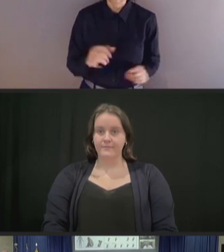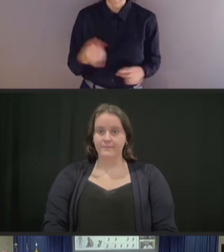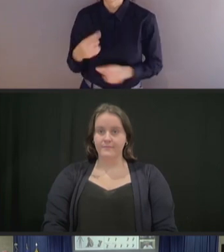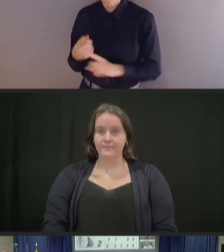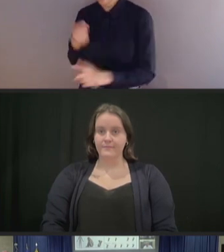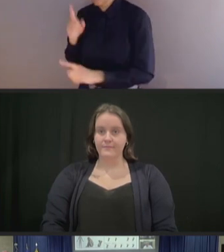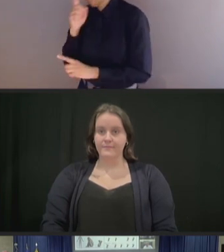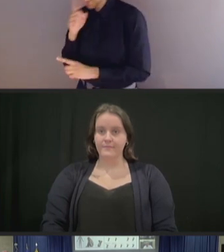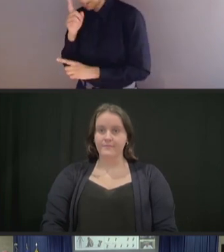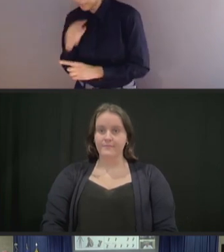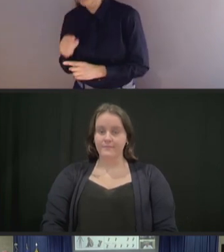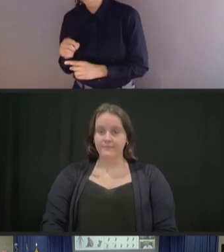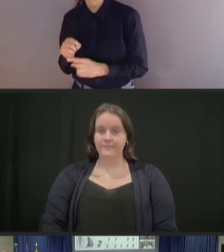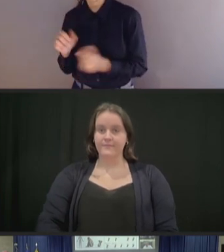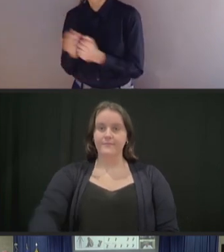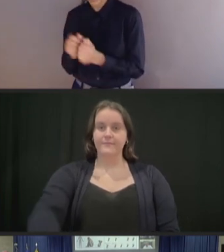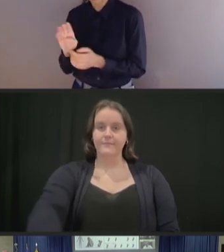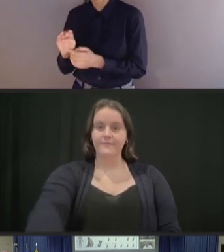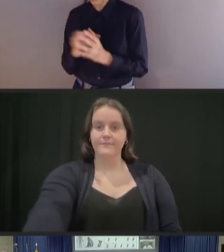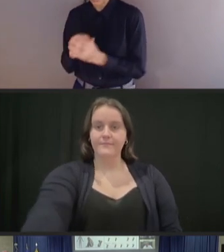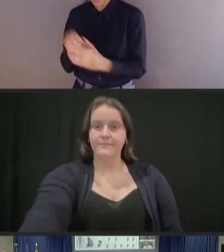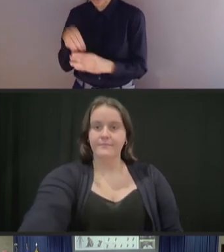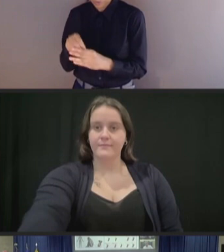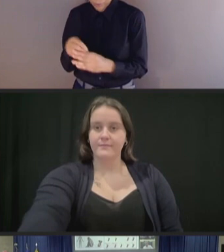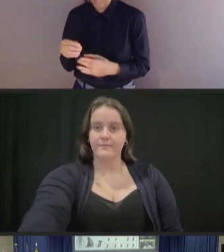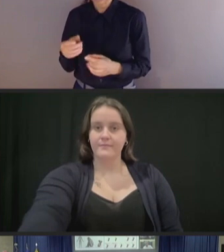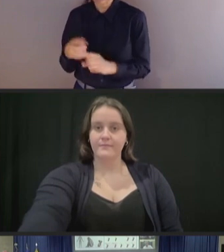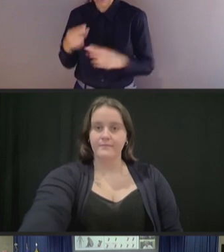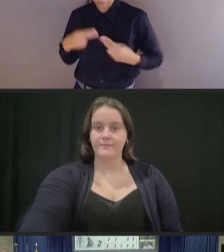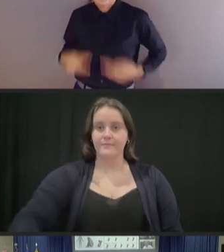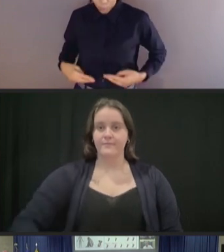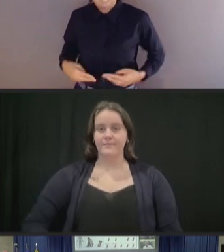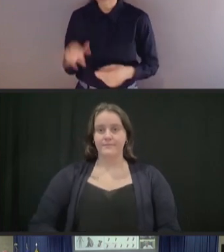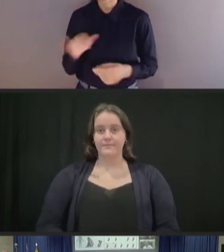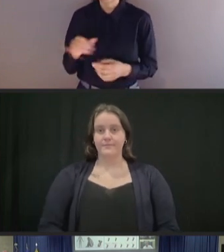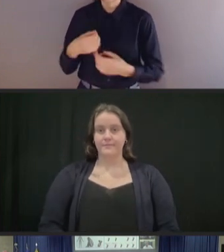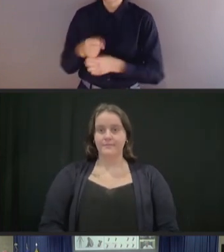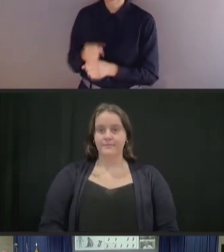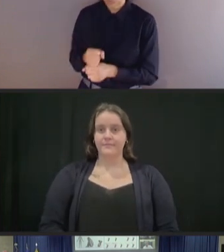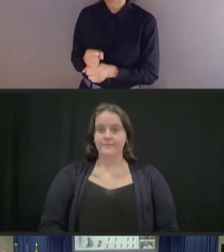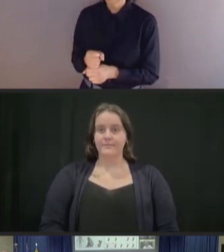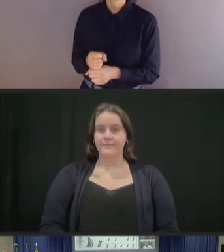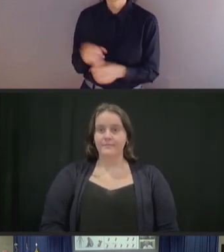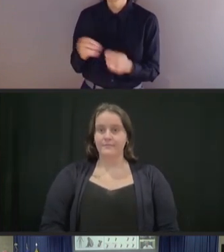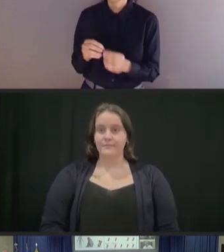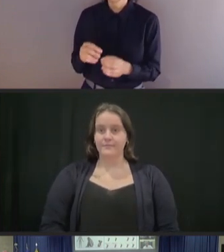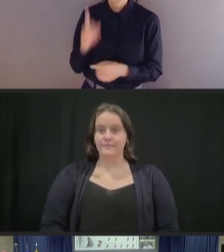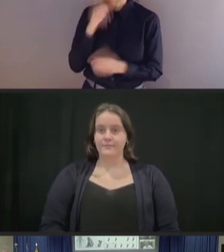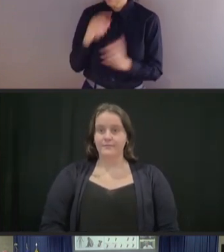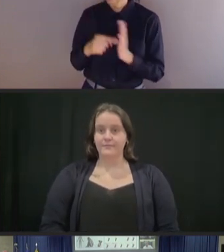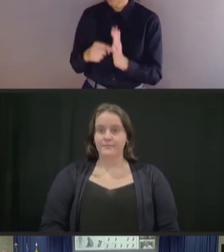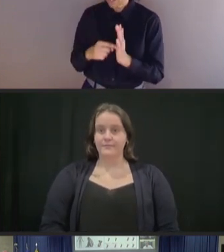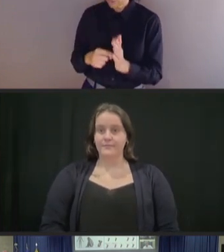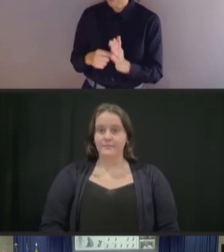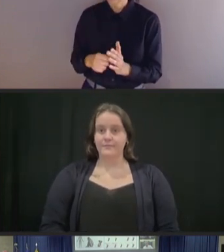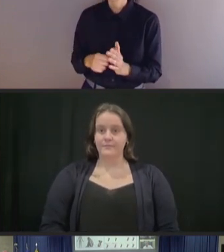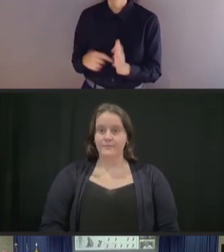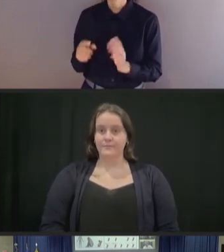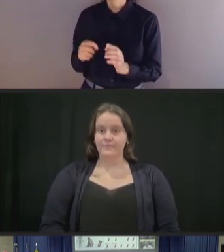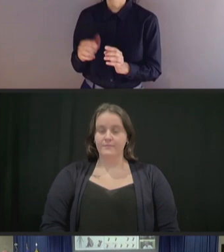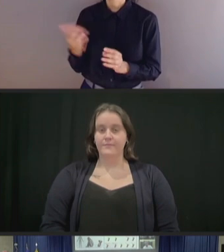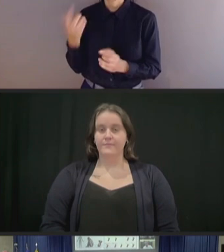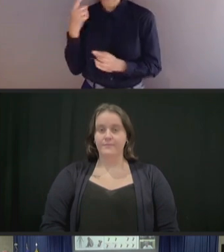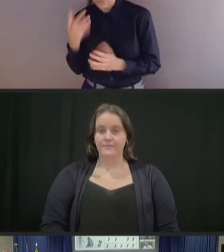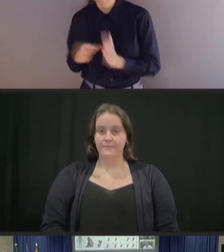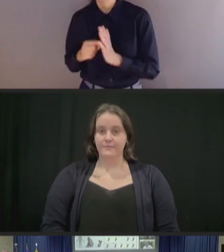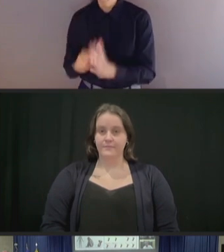also working particularly in the late state of the immunoresponse by generating mouse models that now reflect later parts of the immunoresponse